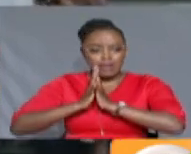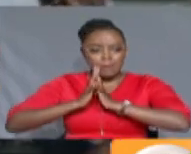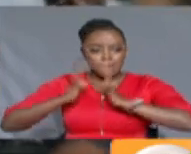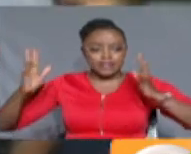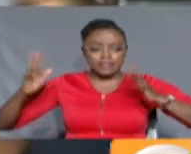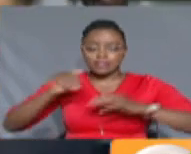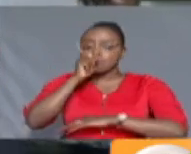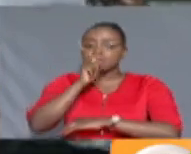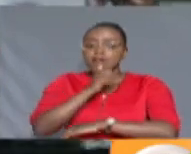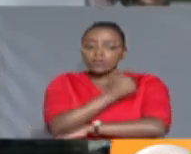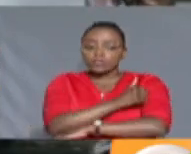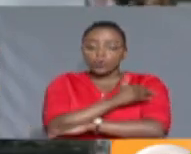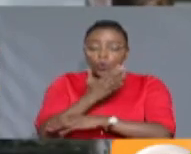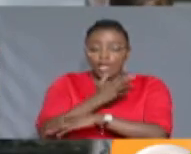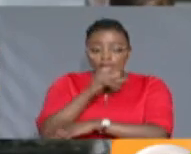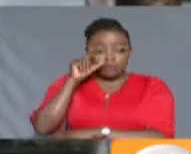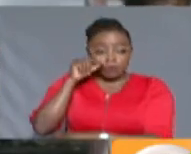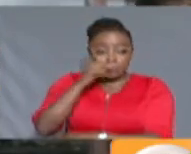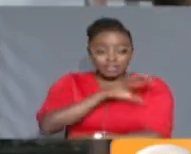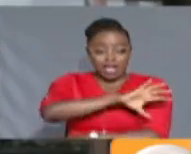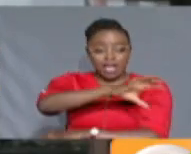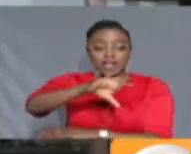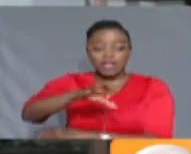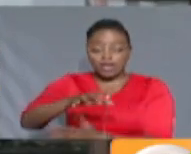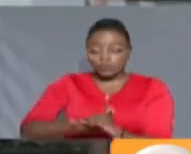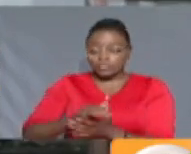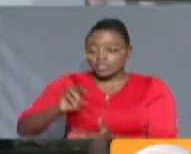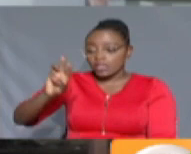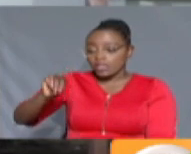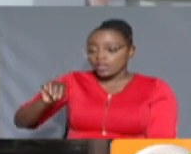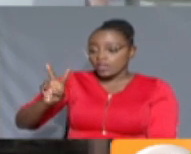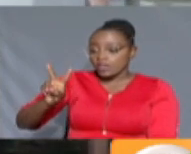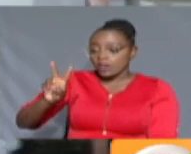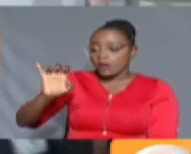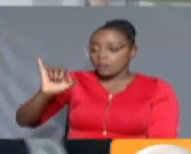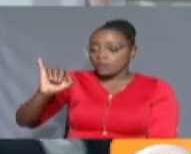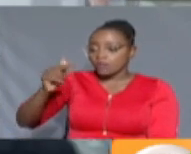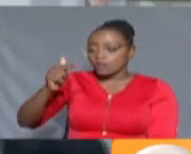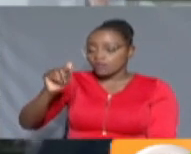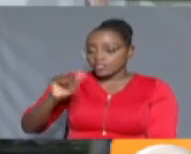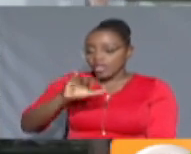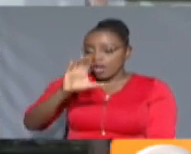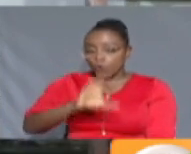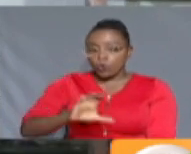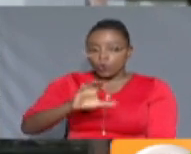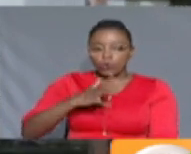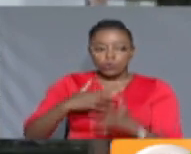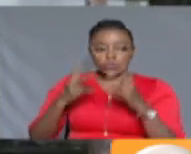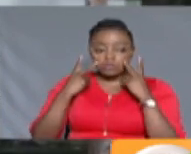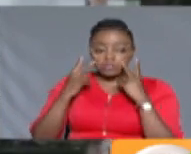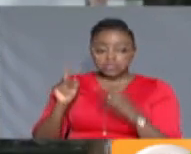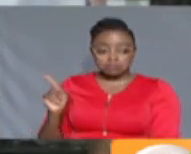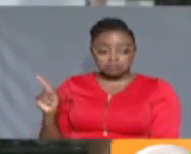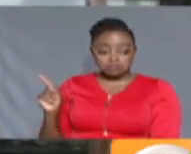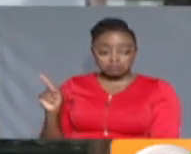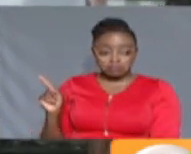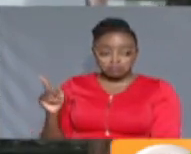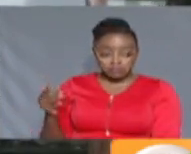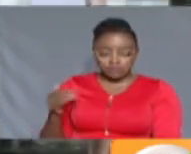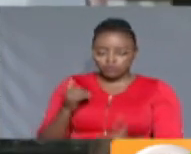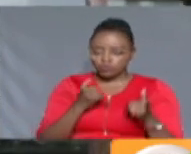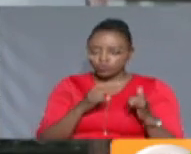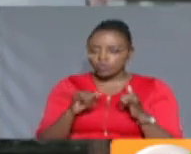private hospitals in Mombasa County in Mvita constituency. And so what you are seeing on your screen are frantic